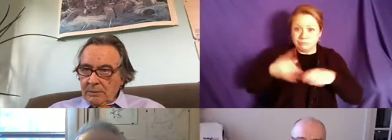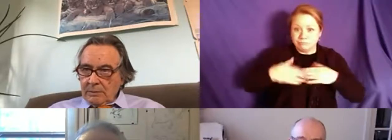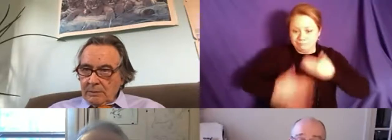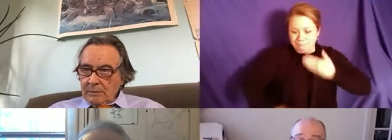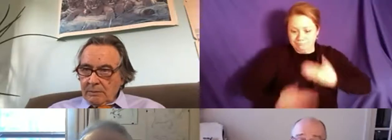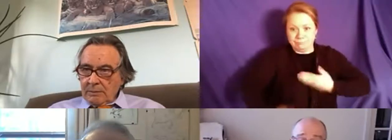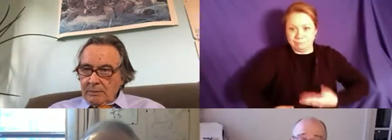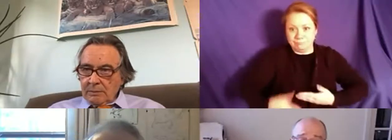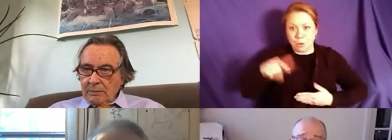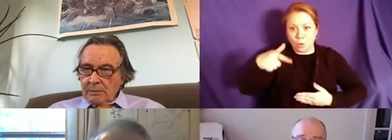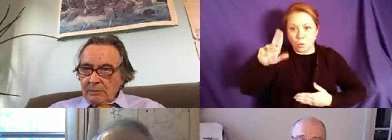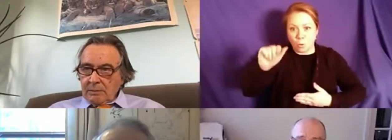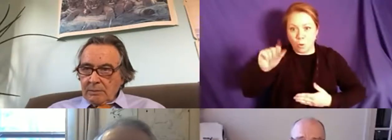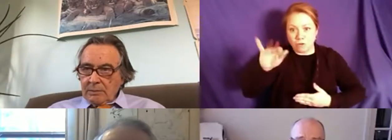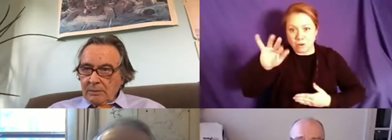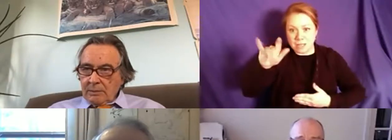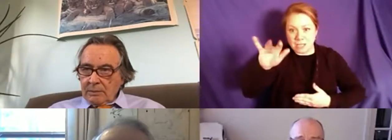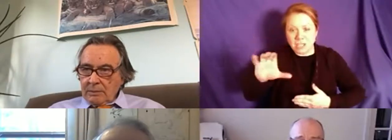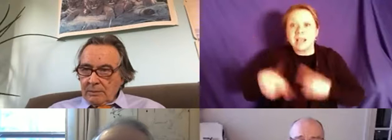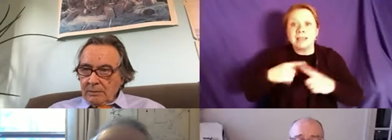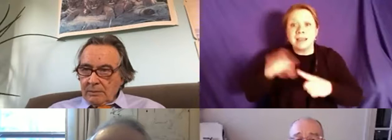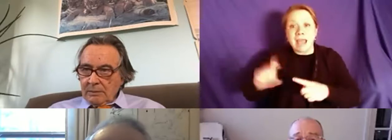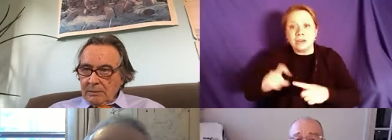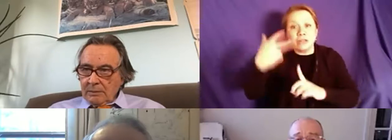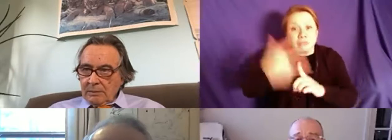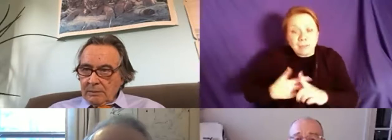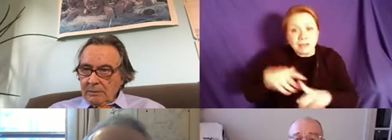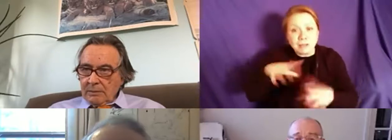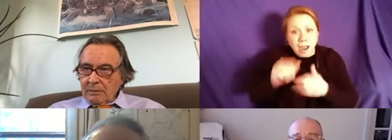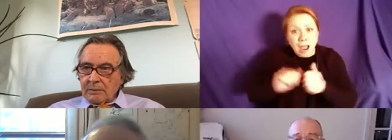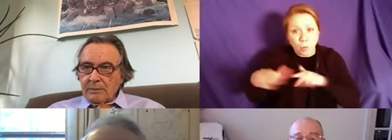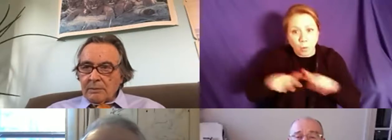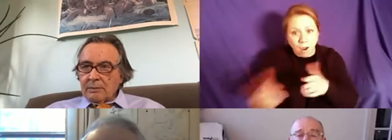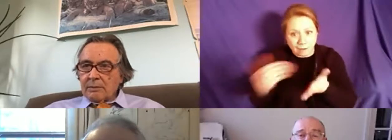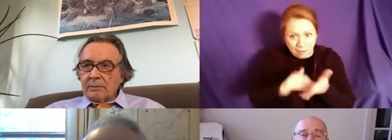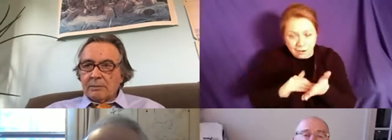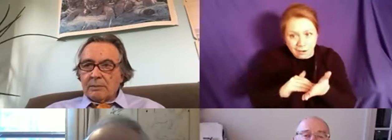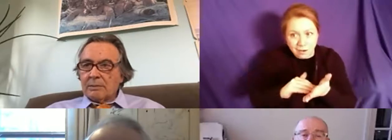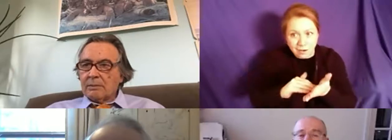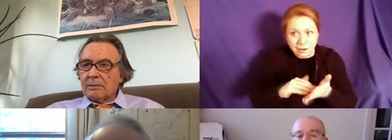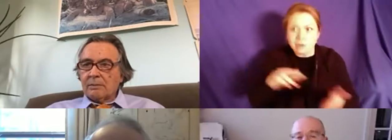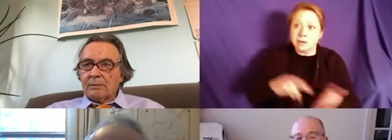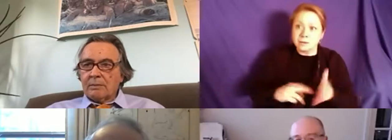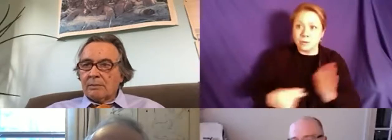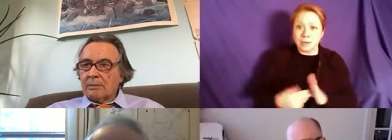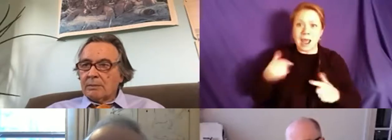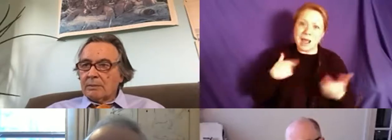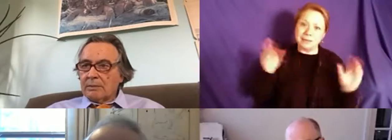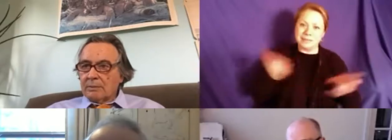took me about 3 months to learn how to walk again. So in midlife, I left a temporarily abled